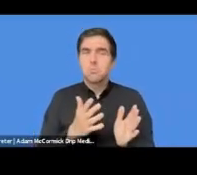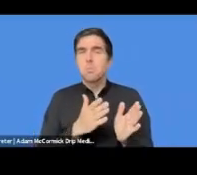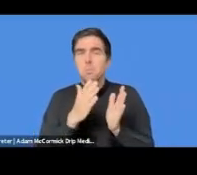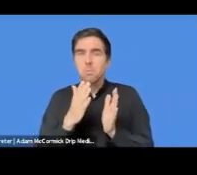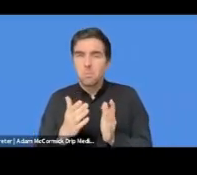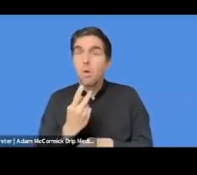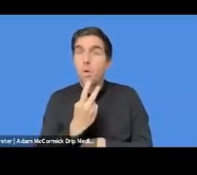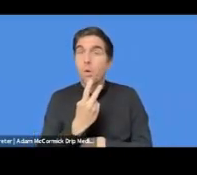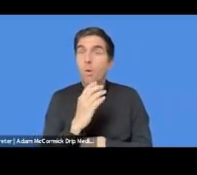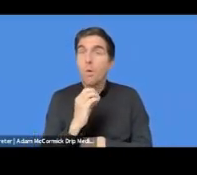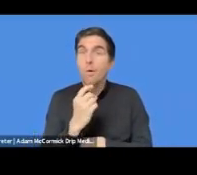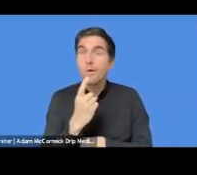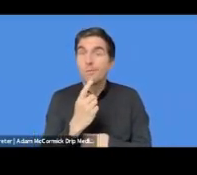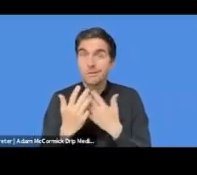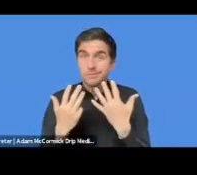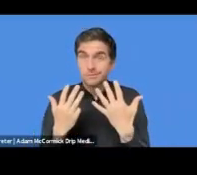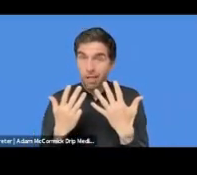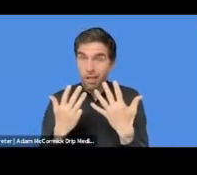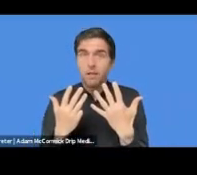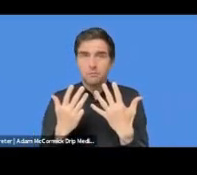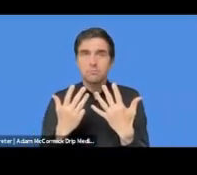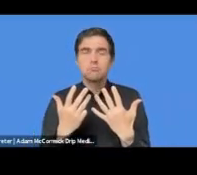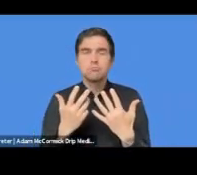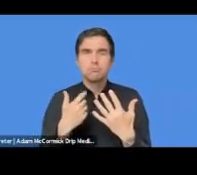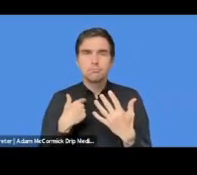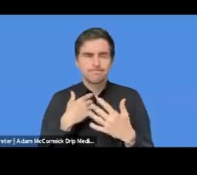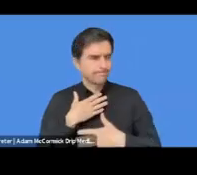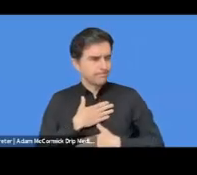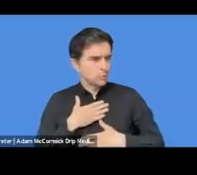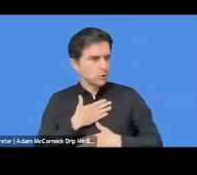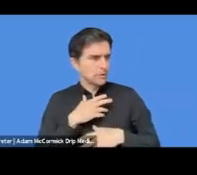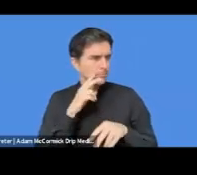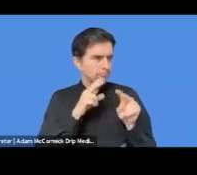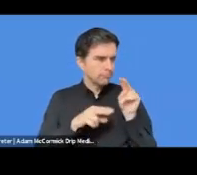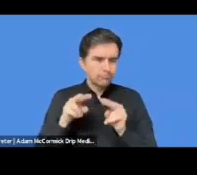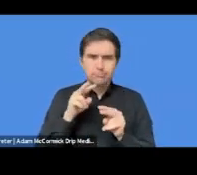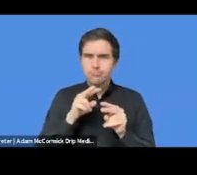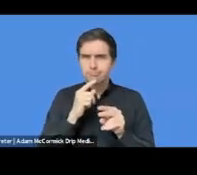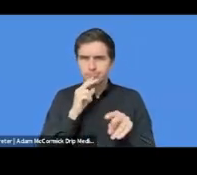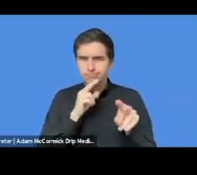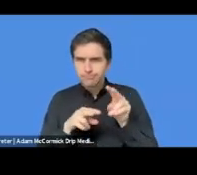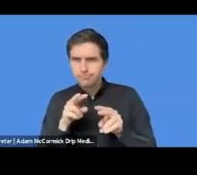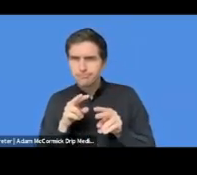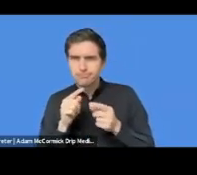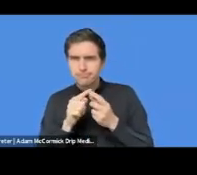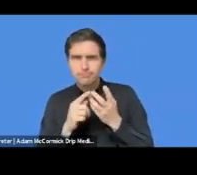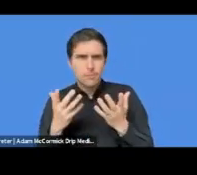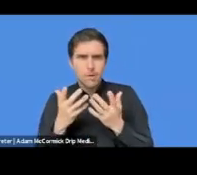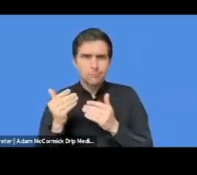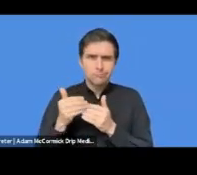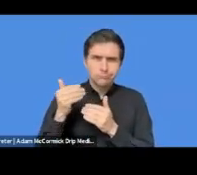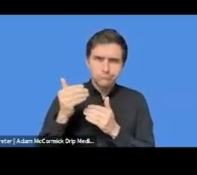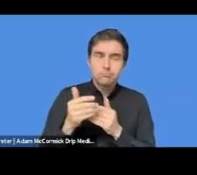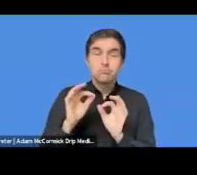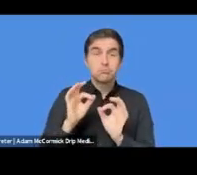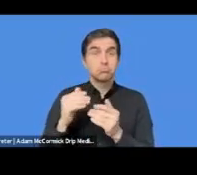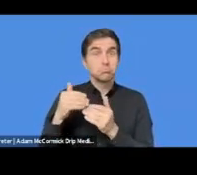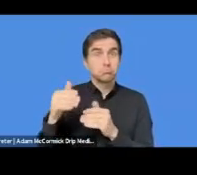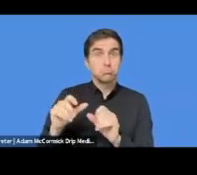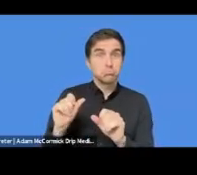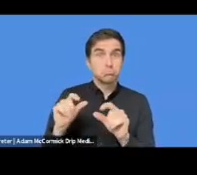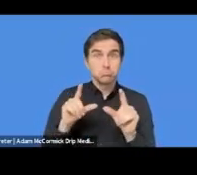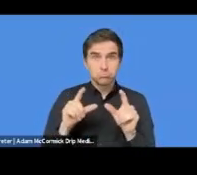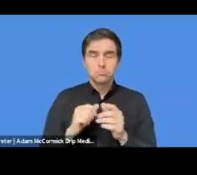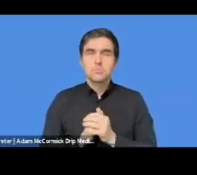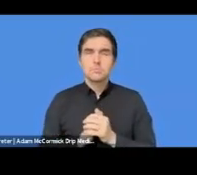window initiative that was in 2019. So just to appreciate where we have come from. Next slide.